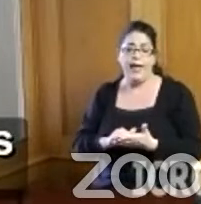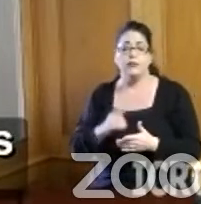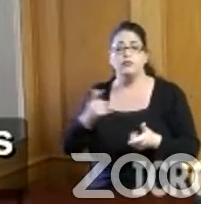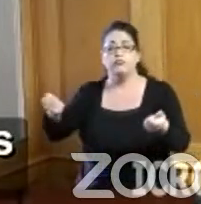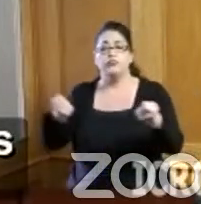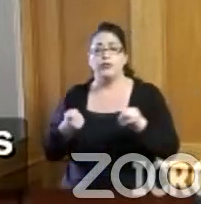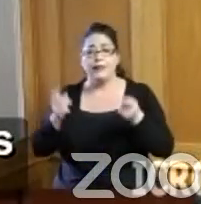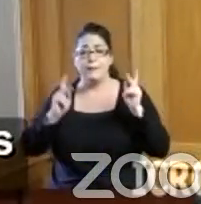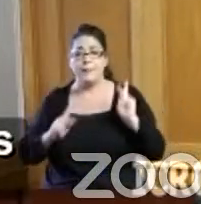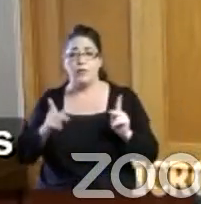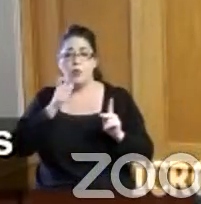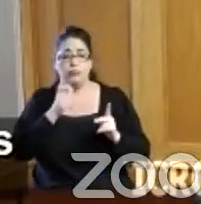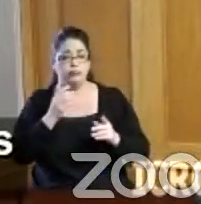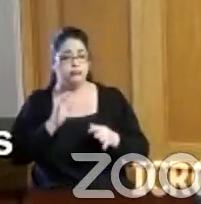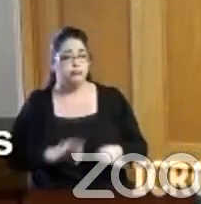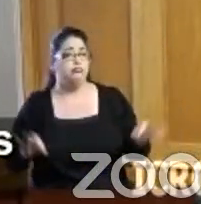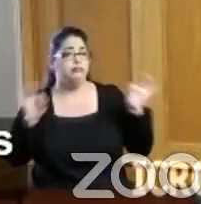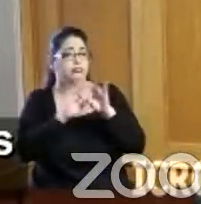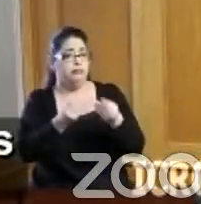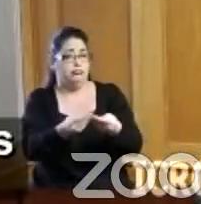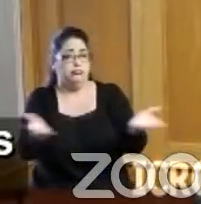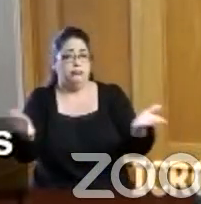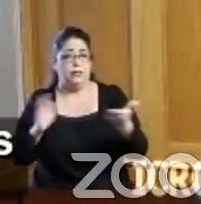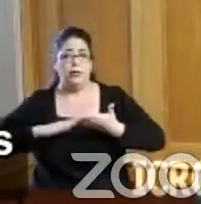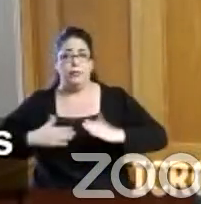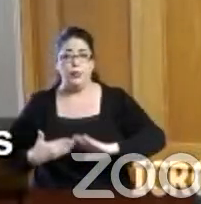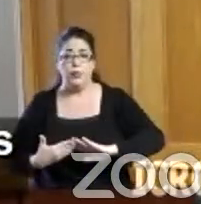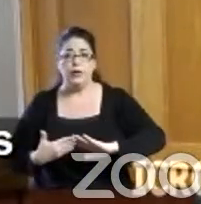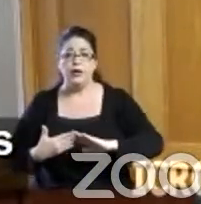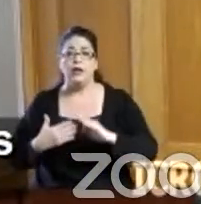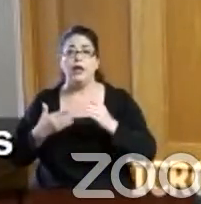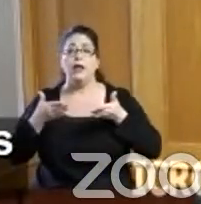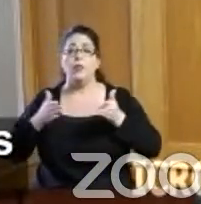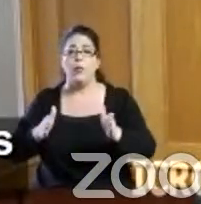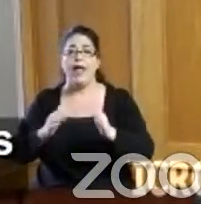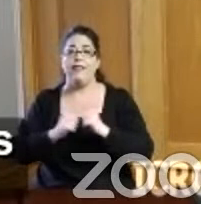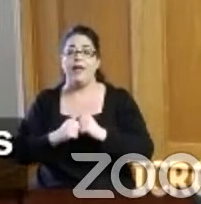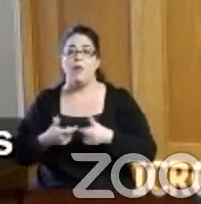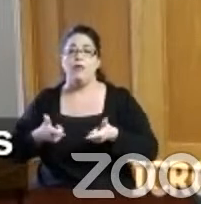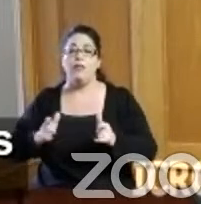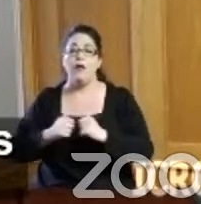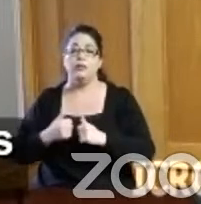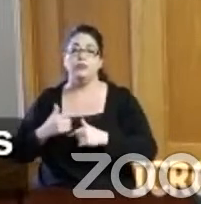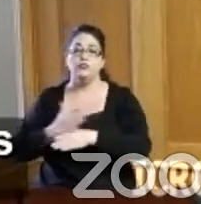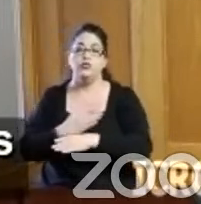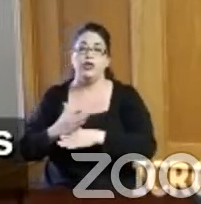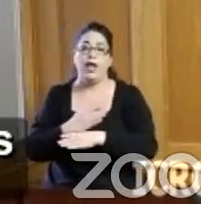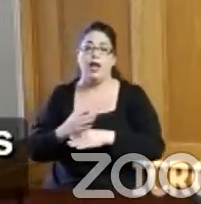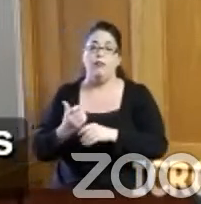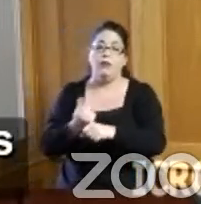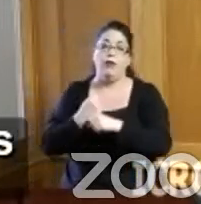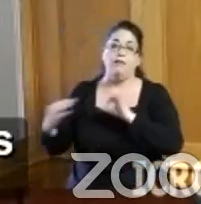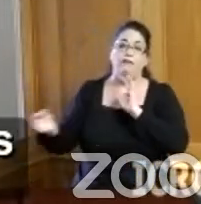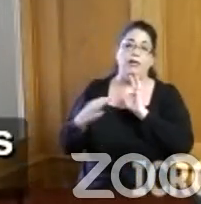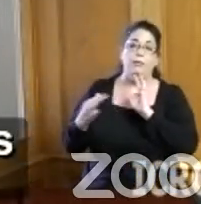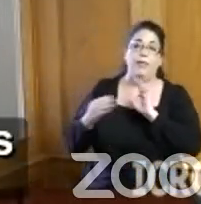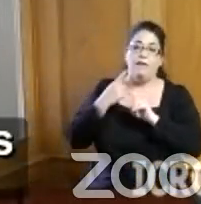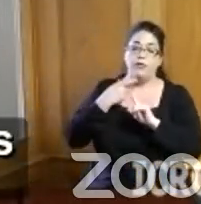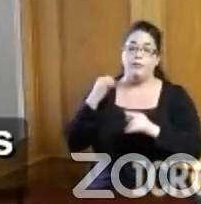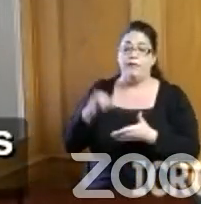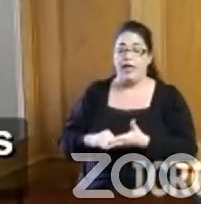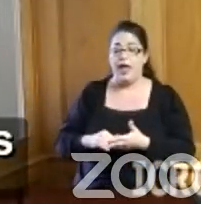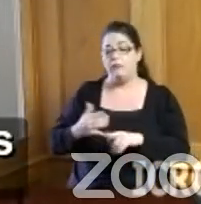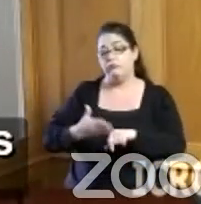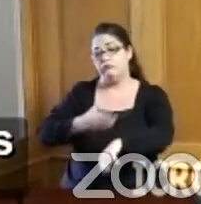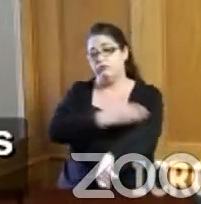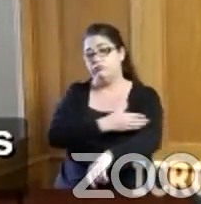relevant information to the public and do that in a way that we can try to share some stuff, get some feedback right. and, you know, just try to do that